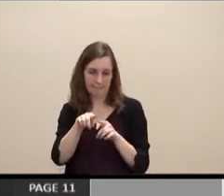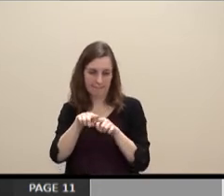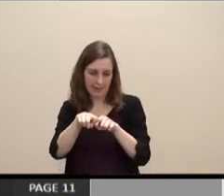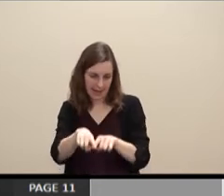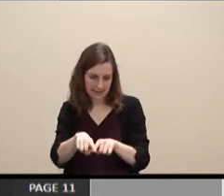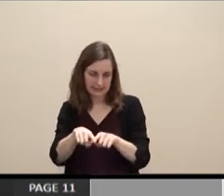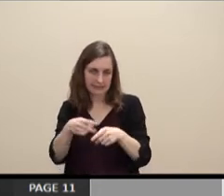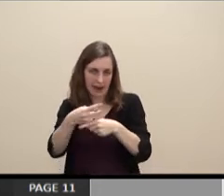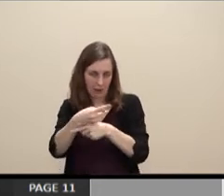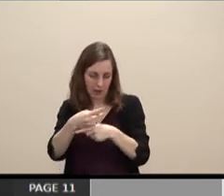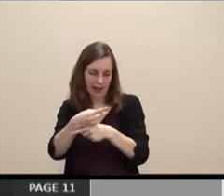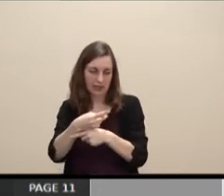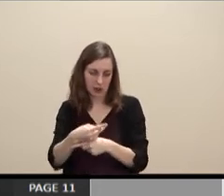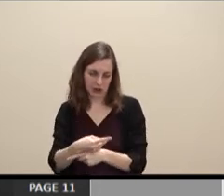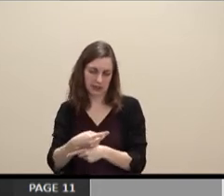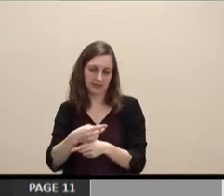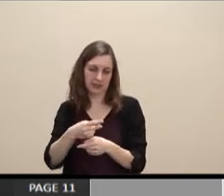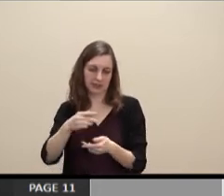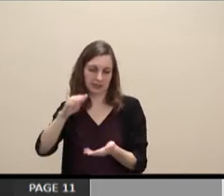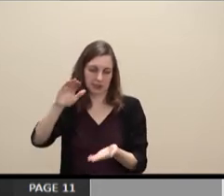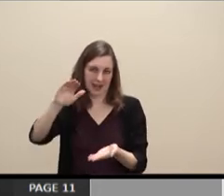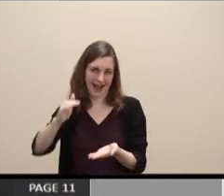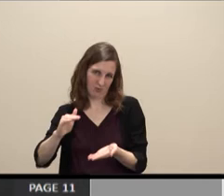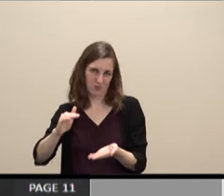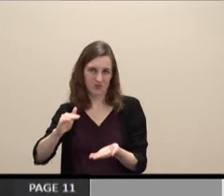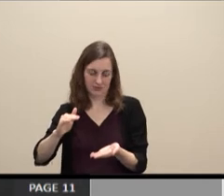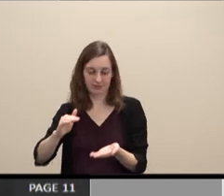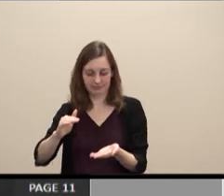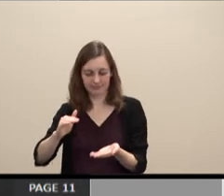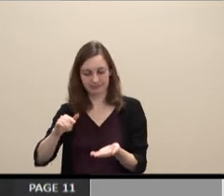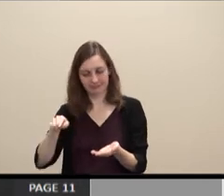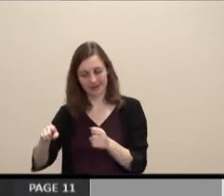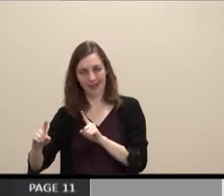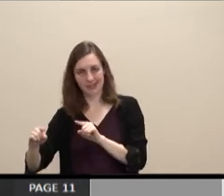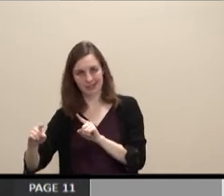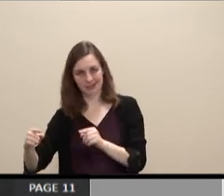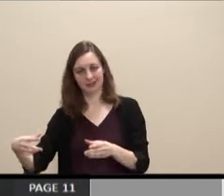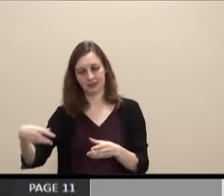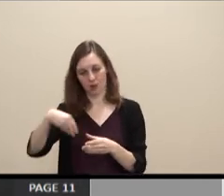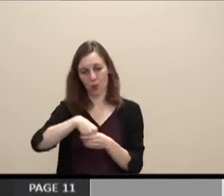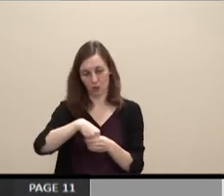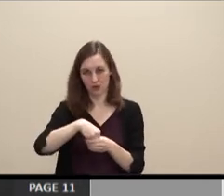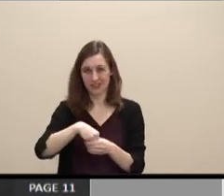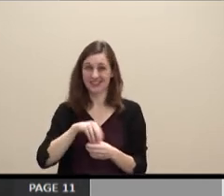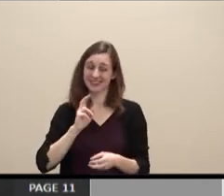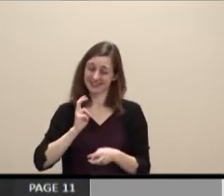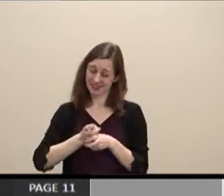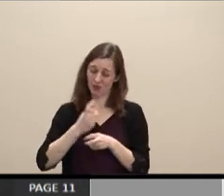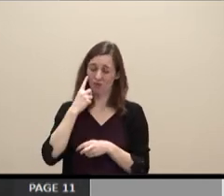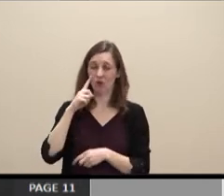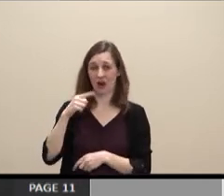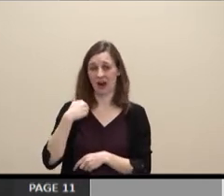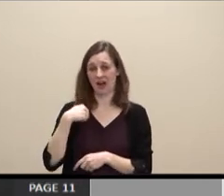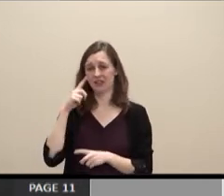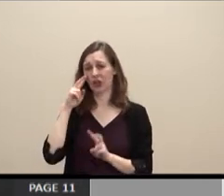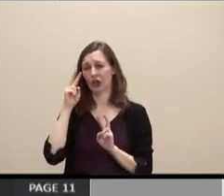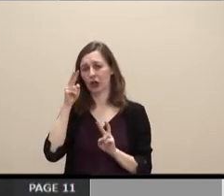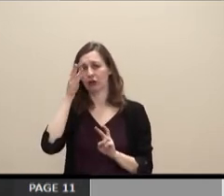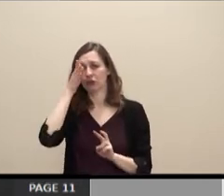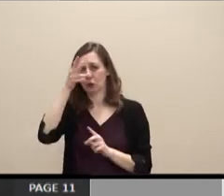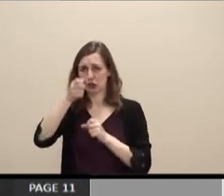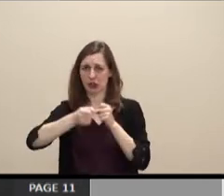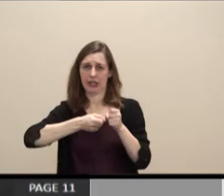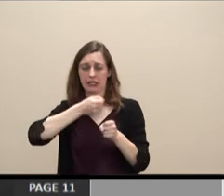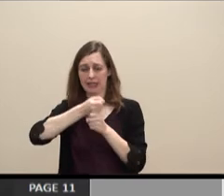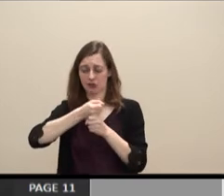ADA-based calculations downwards, which is going to be very difficult for us when we're looking at future years and trying to do